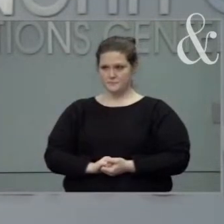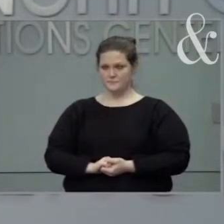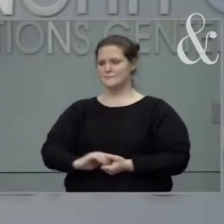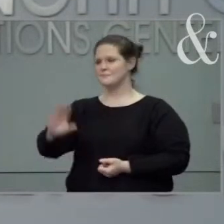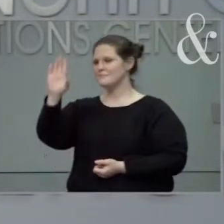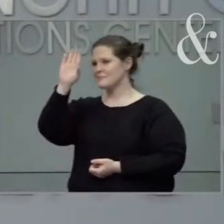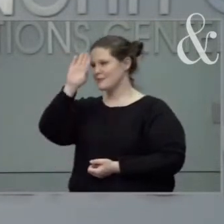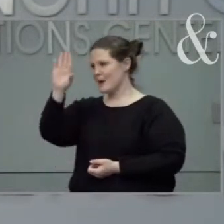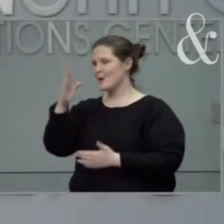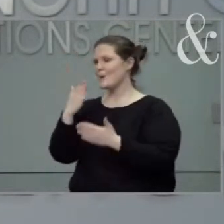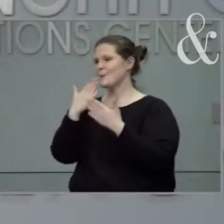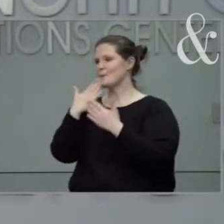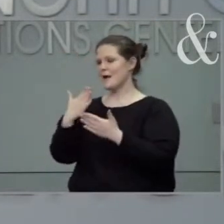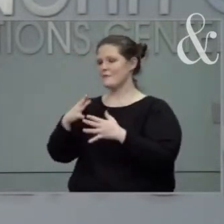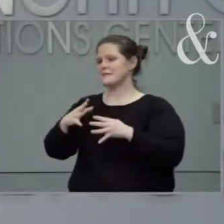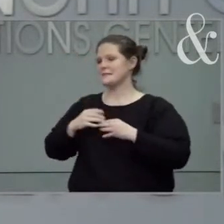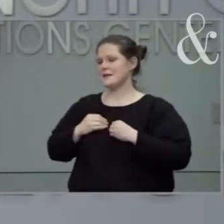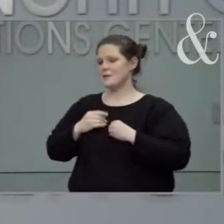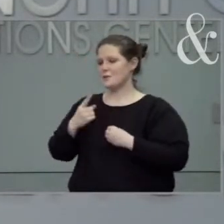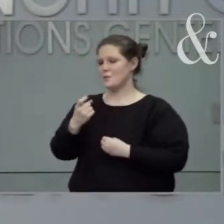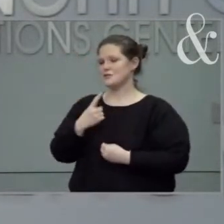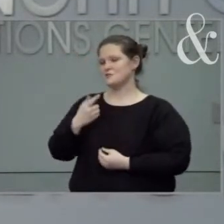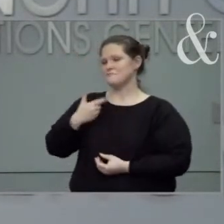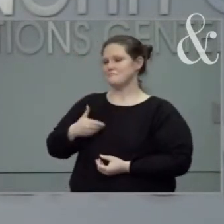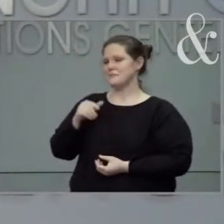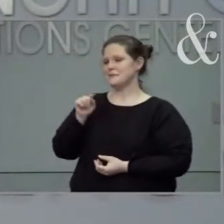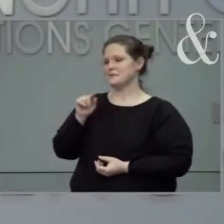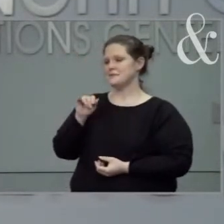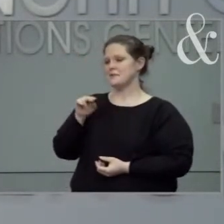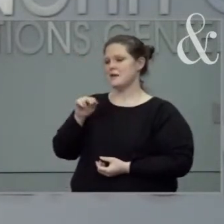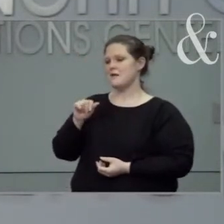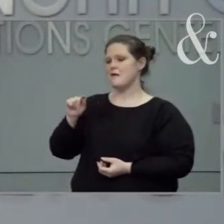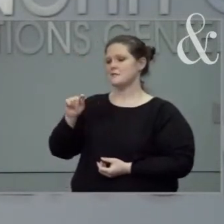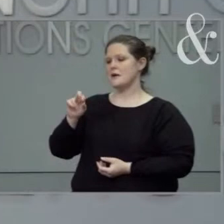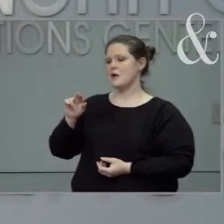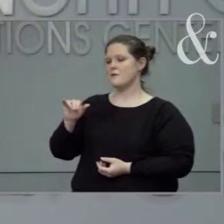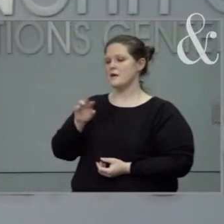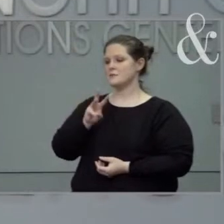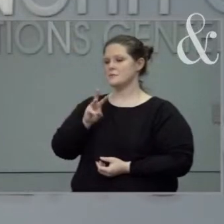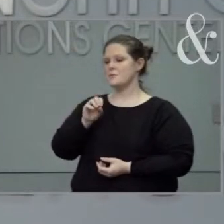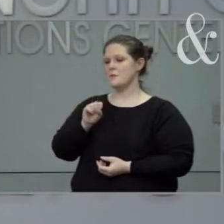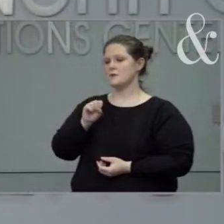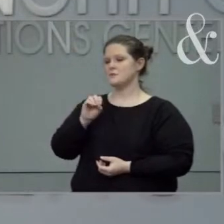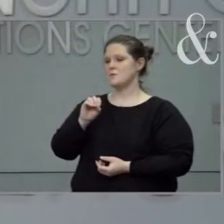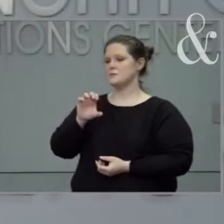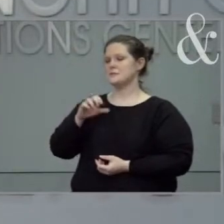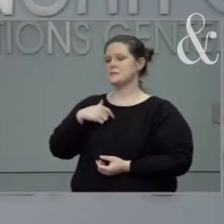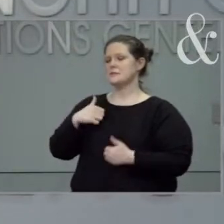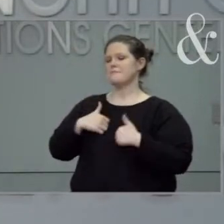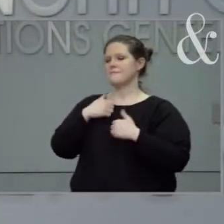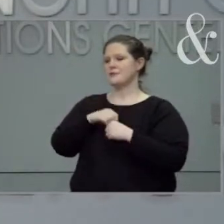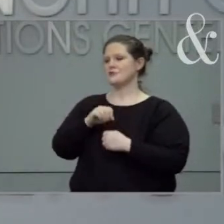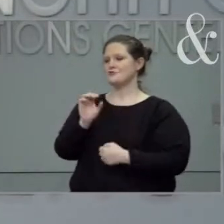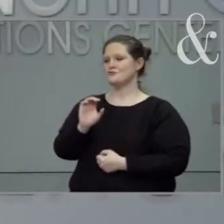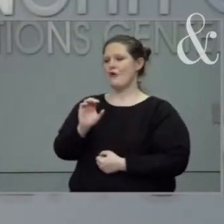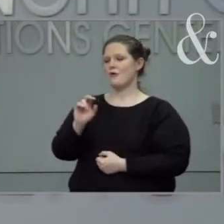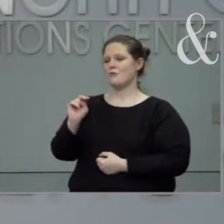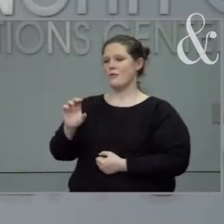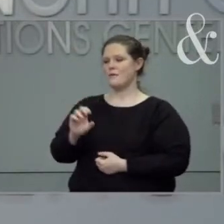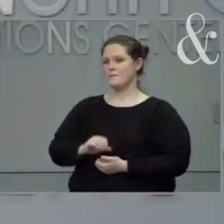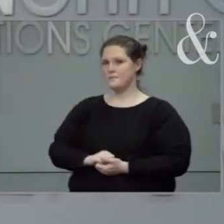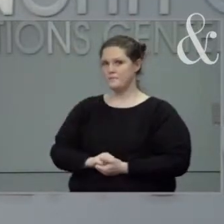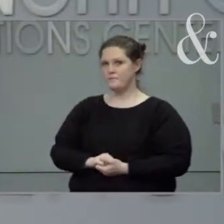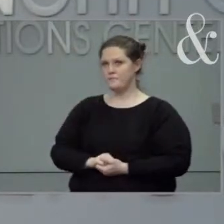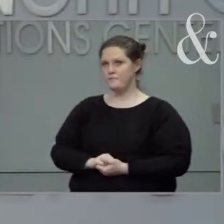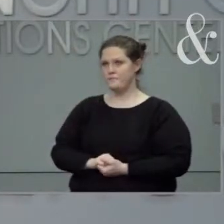Hi there. Thank you so much for taking my question. This is Tina Terry with WSOC TV in Charlotte, North Carolina. It's